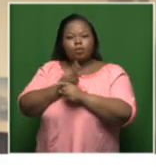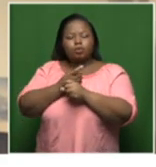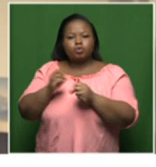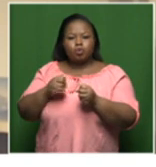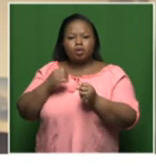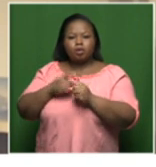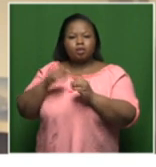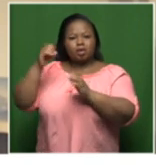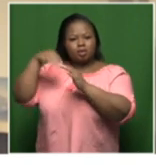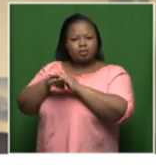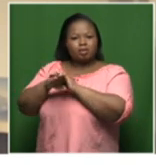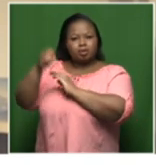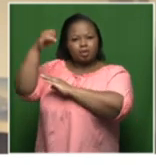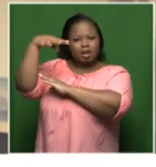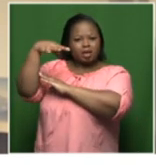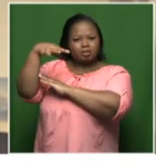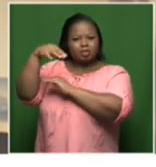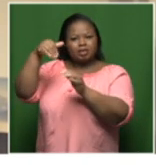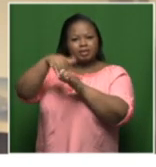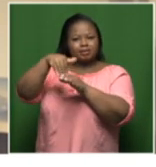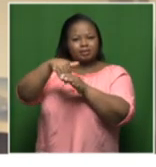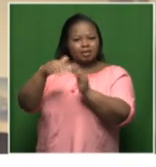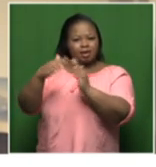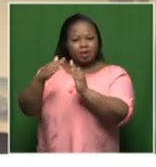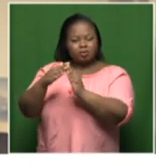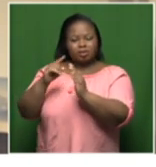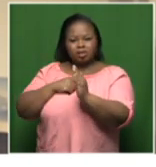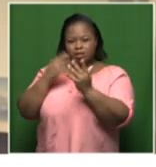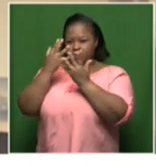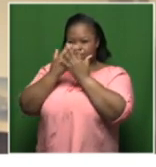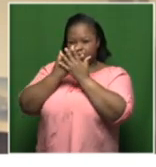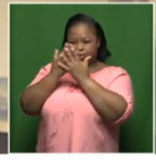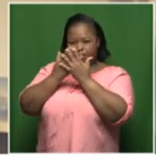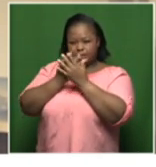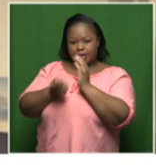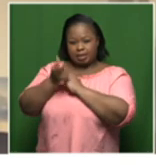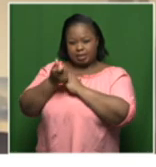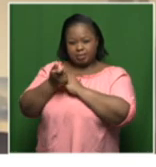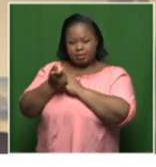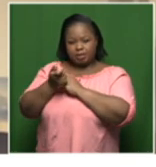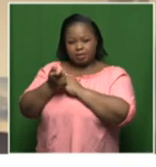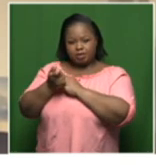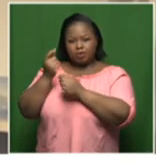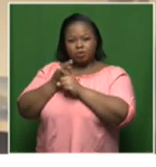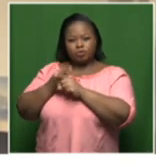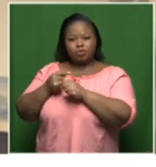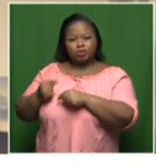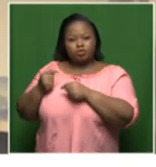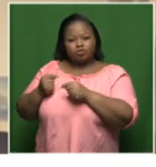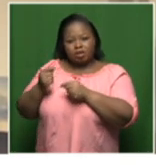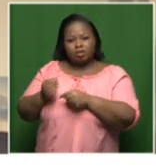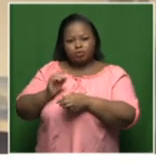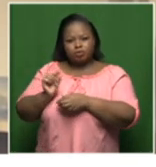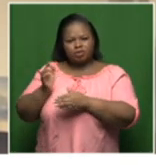light house or with lights and stuff. So that my vision and stuff, I kind of really battled with that towards the